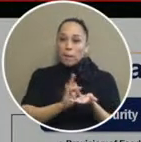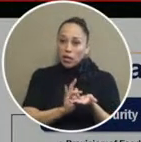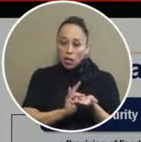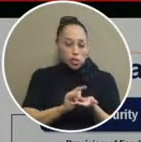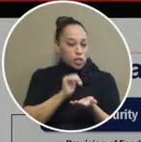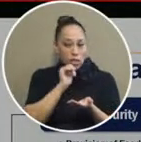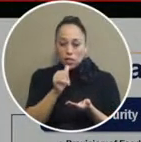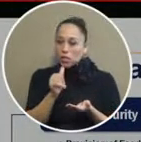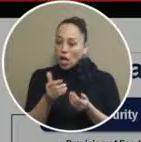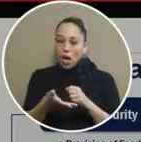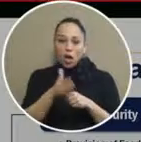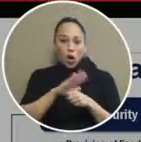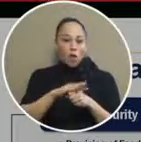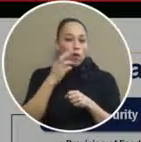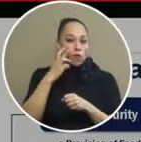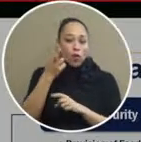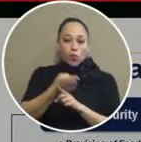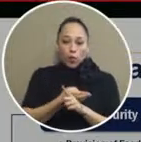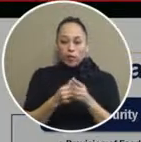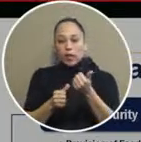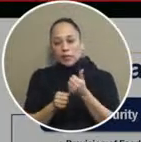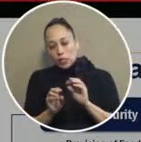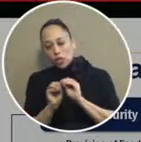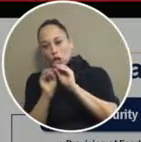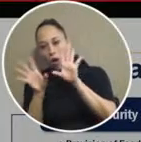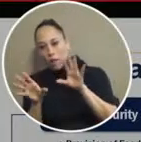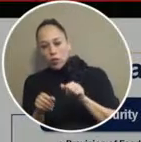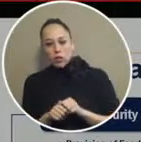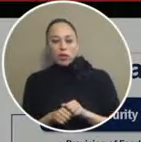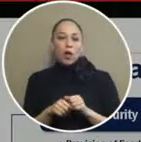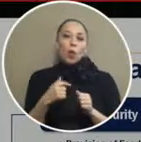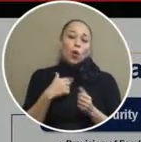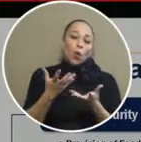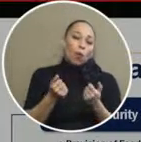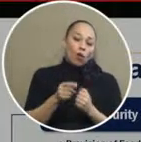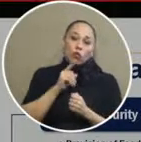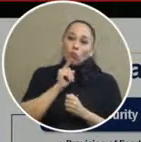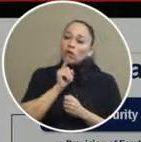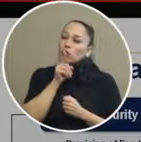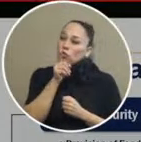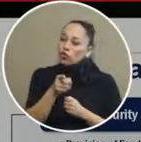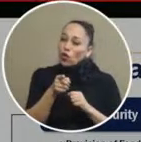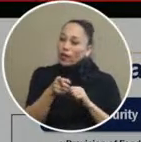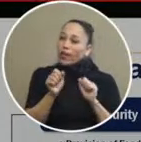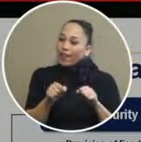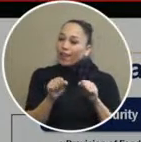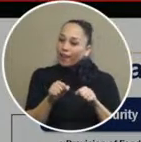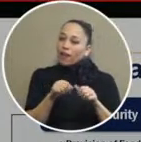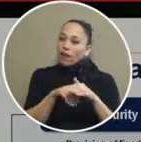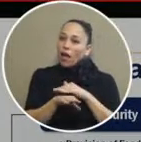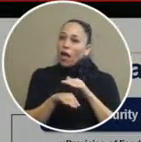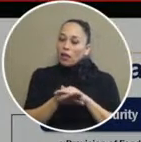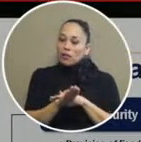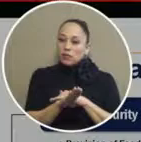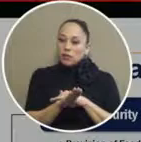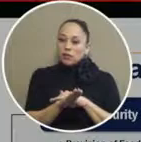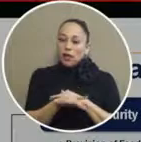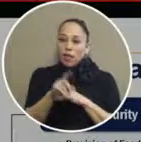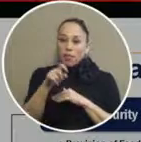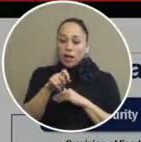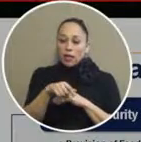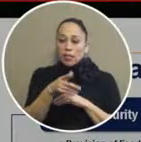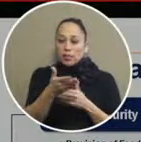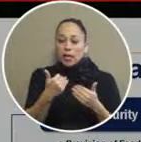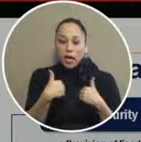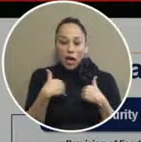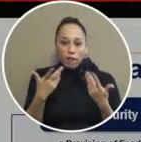covered by rental assistance, obviously. We want to make sure that they can access the needs that they have